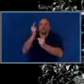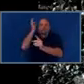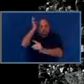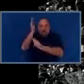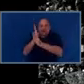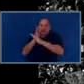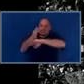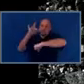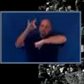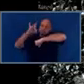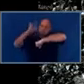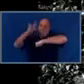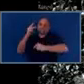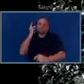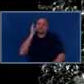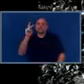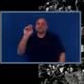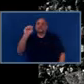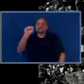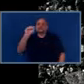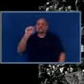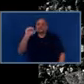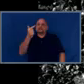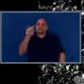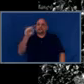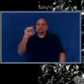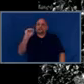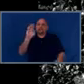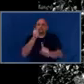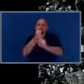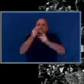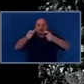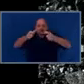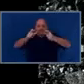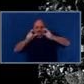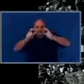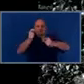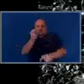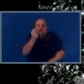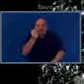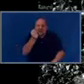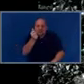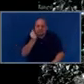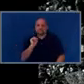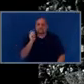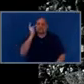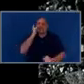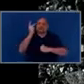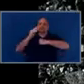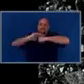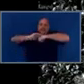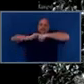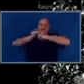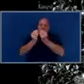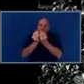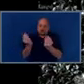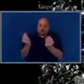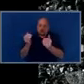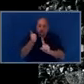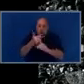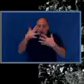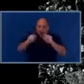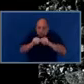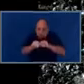can see the TAG-SAM head tilting just a little bit. And in fact, you can see surface material moving in response to the